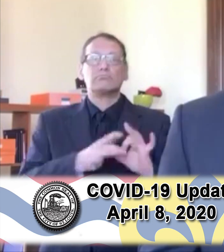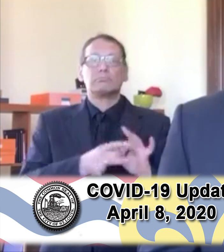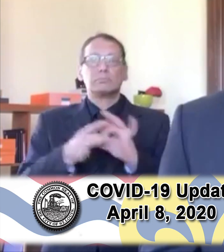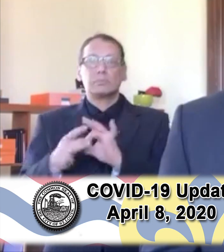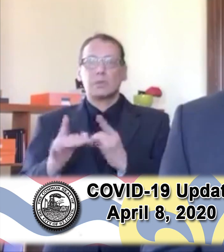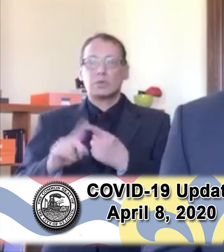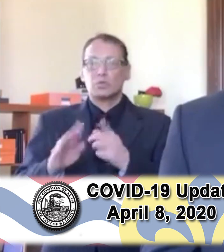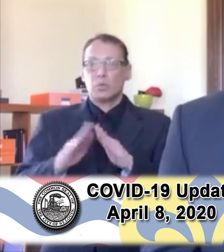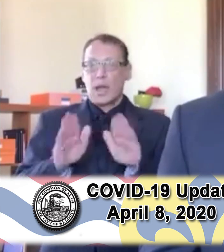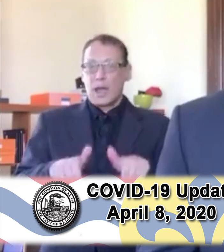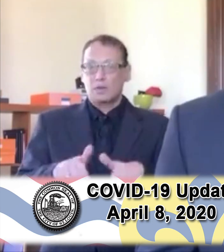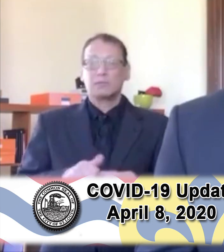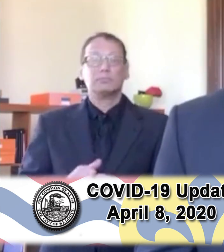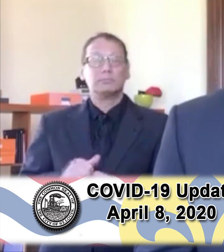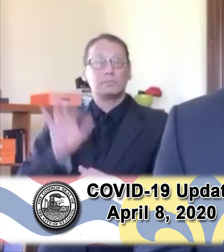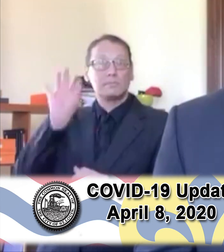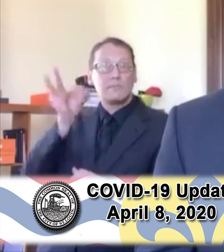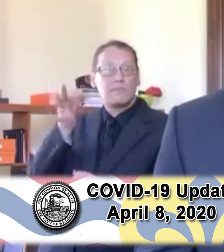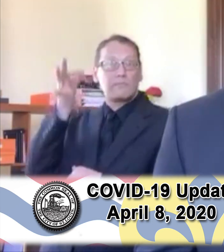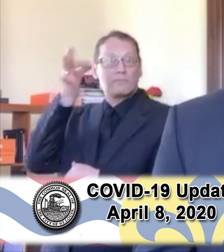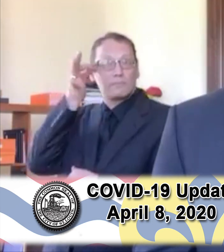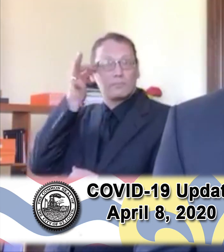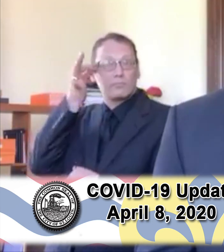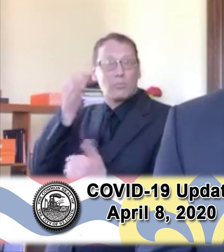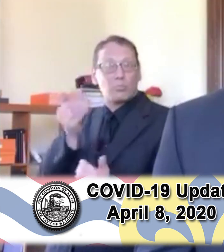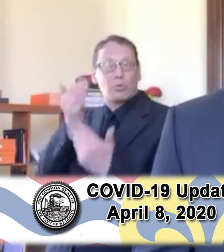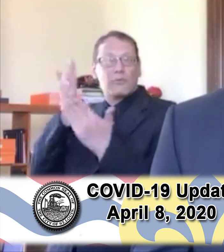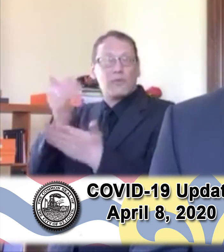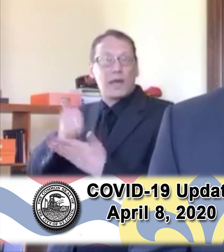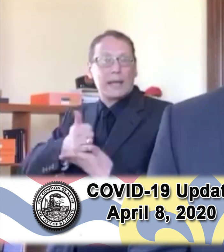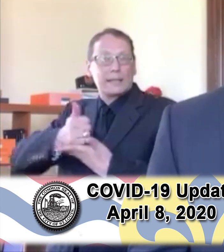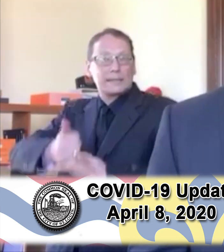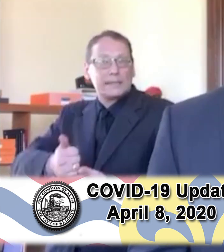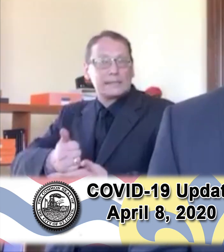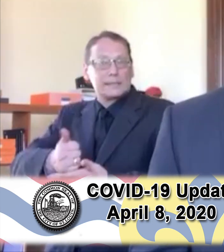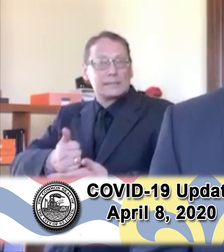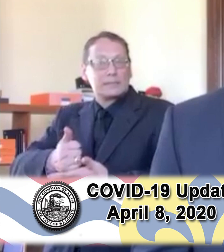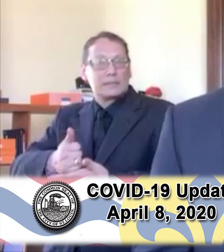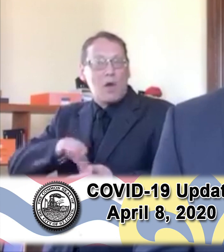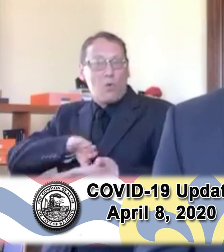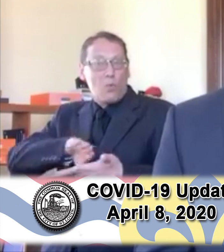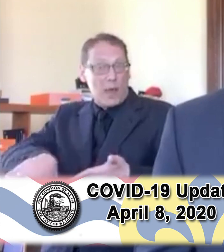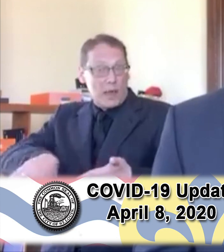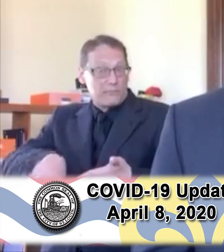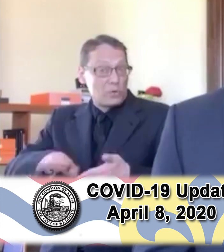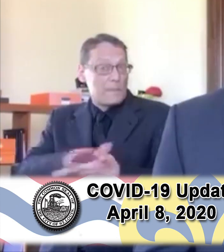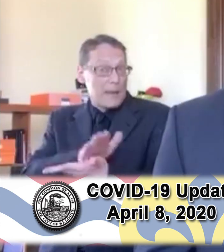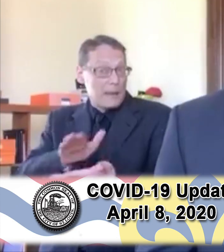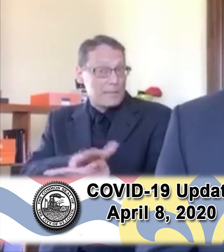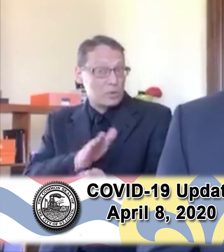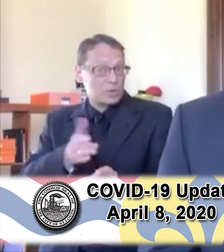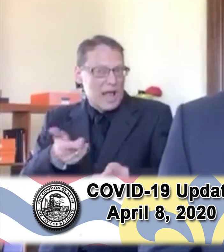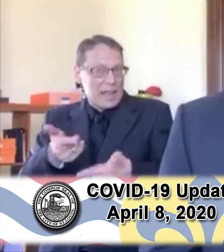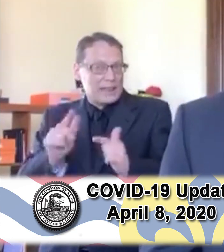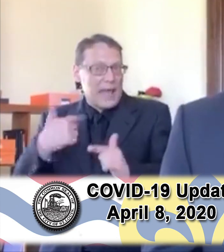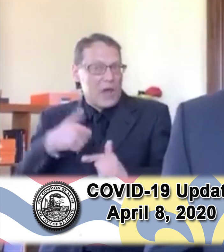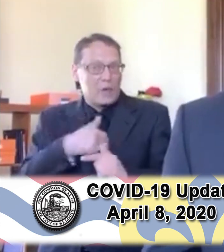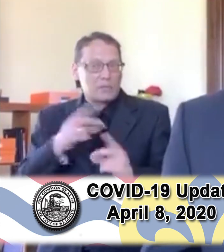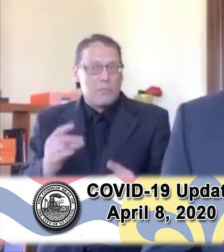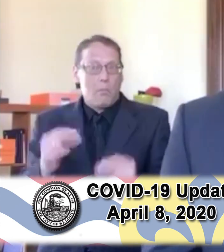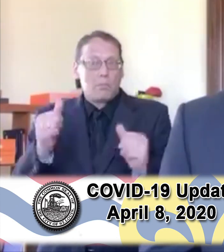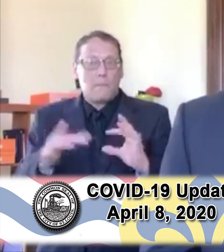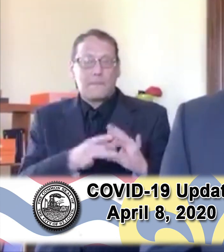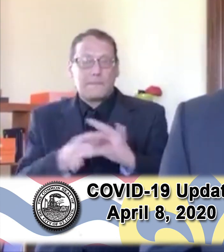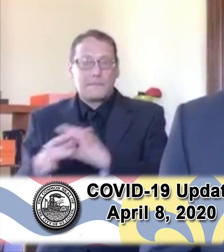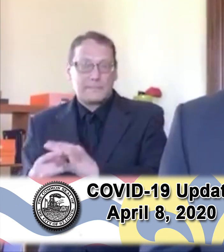housing. The federal government has provided assistance in the form of a mega waiver, which allows us to more rapidly link these individuals,